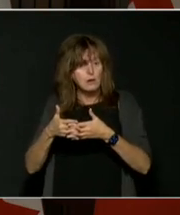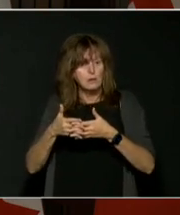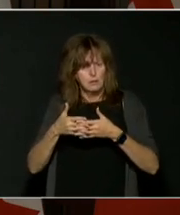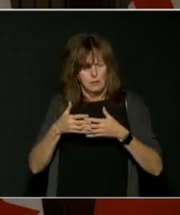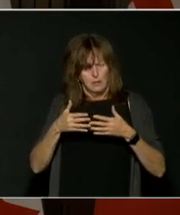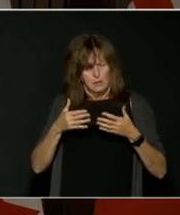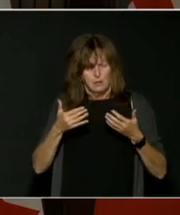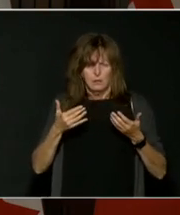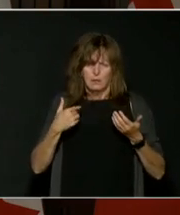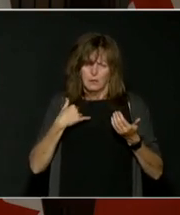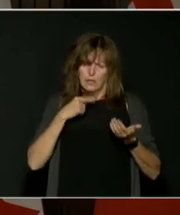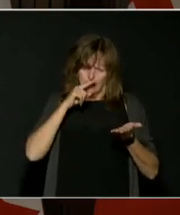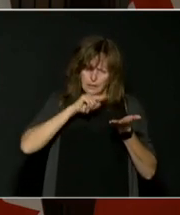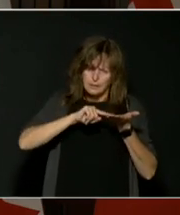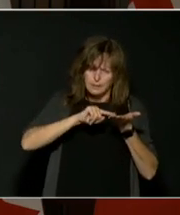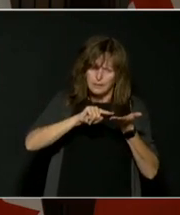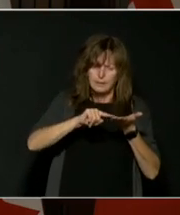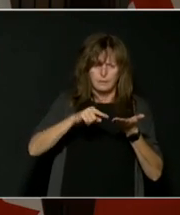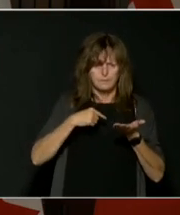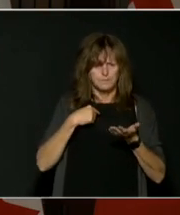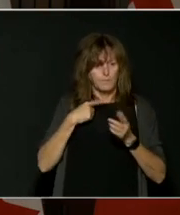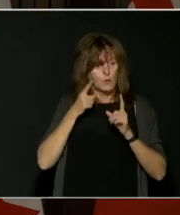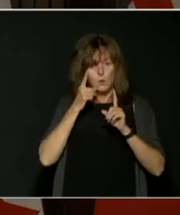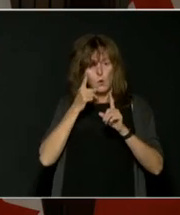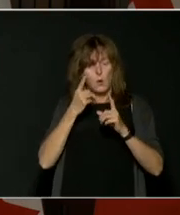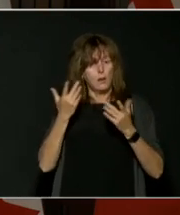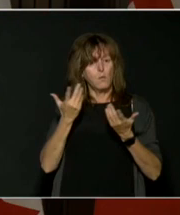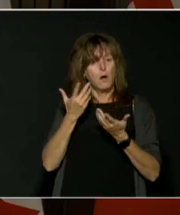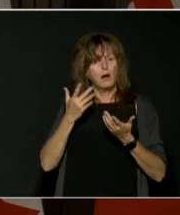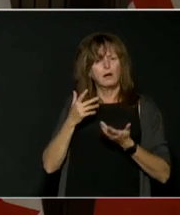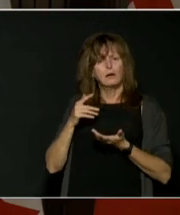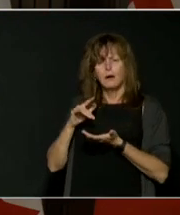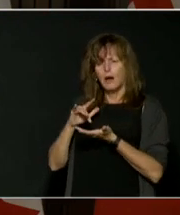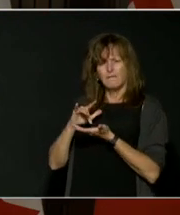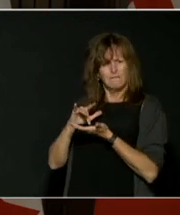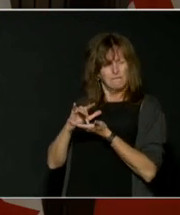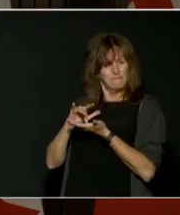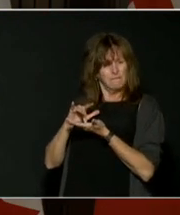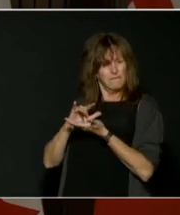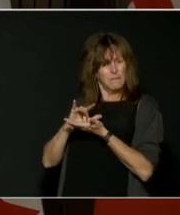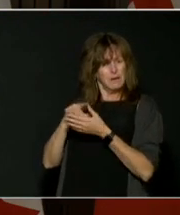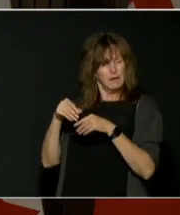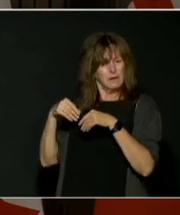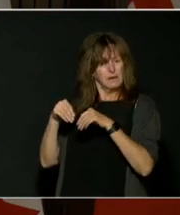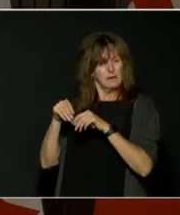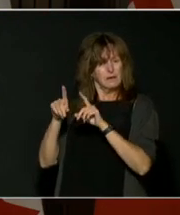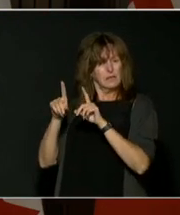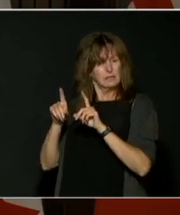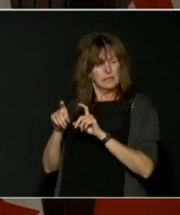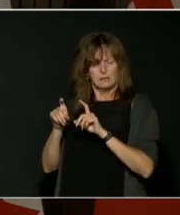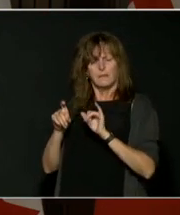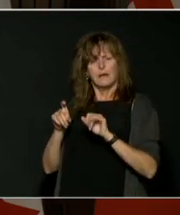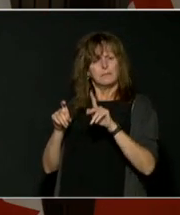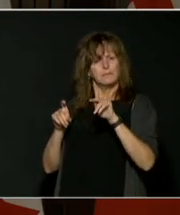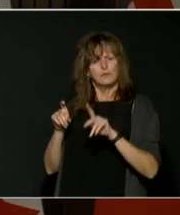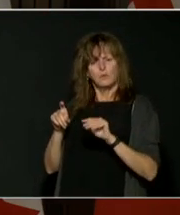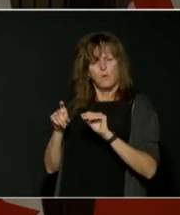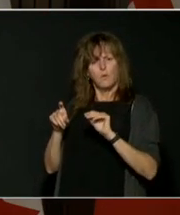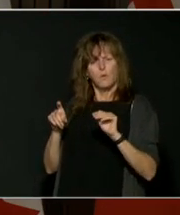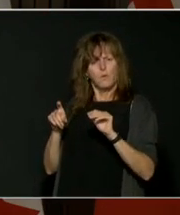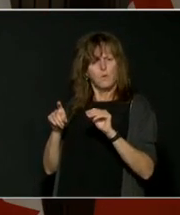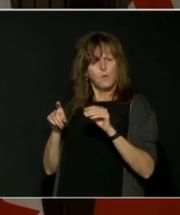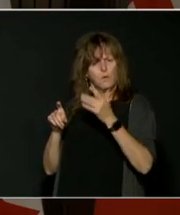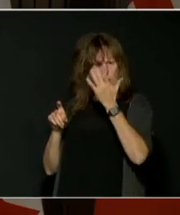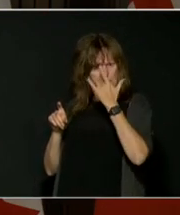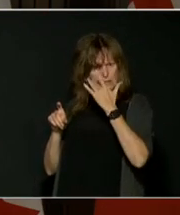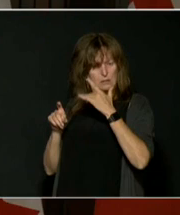that those asymptomatic tests in a particular way so that we can do better measurement and understand the impact that we're having there.